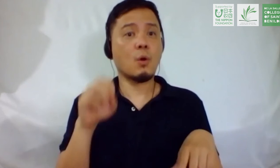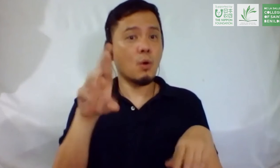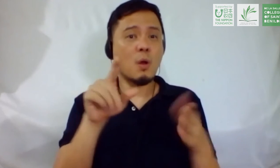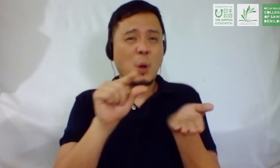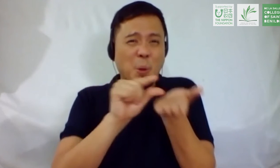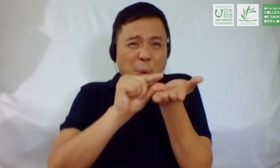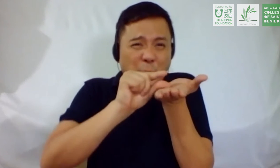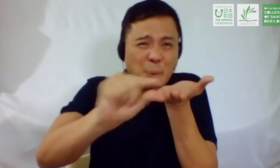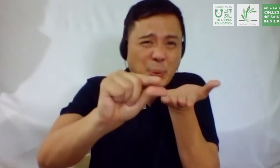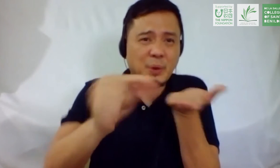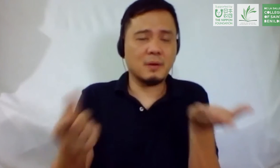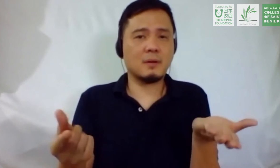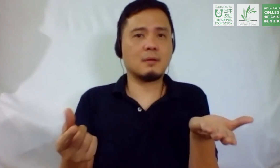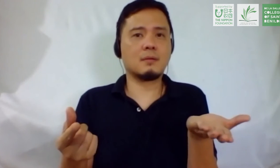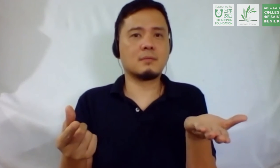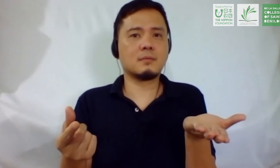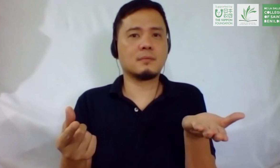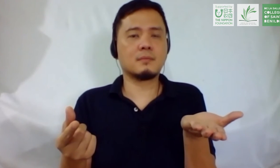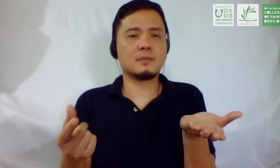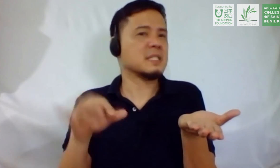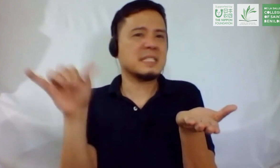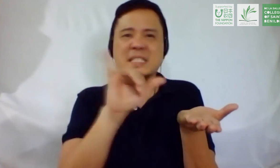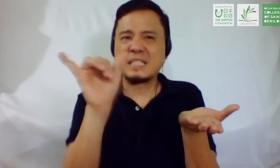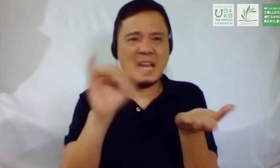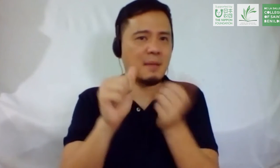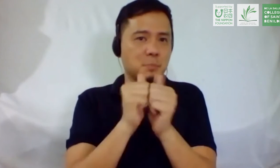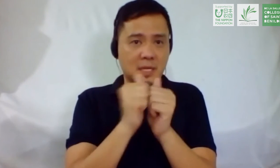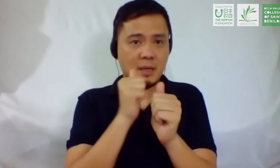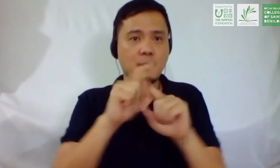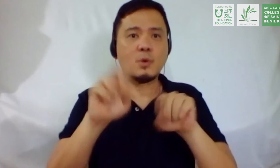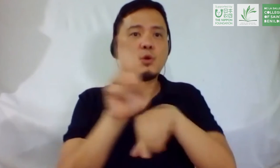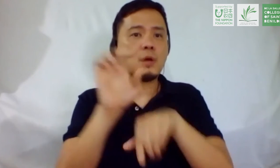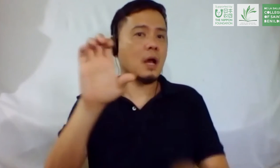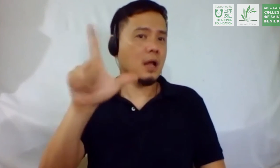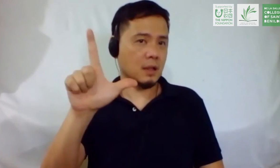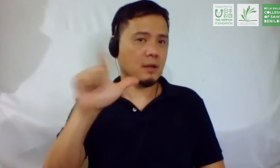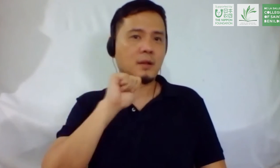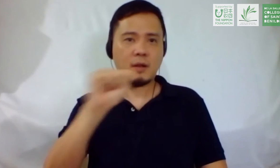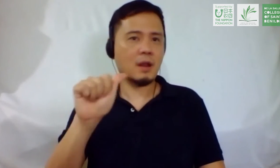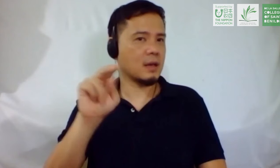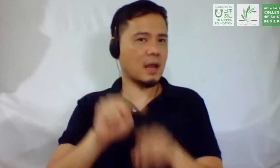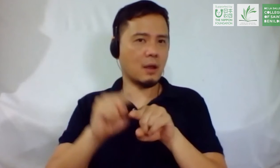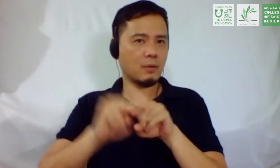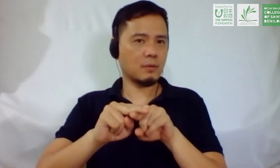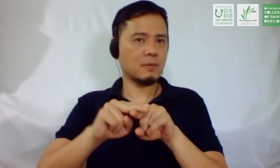this is saying the same thing, but you're using a classifier rather than a noun.